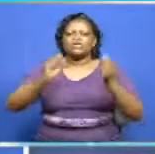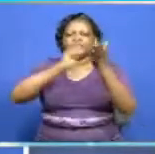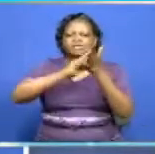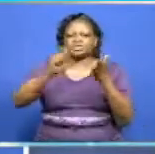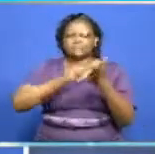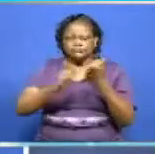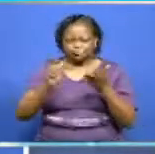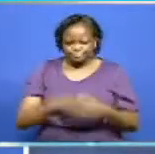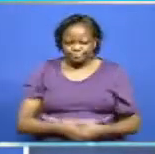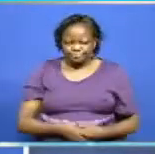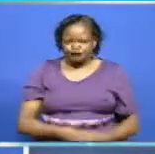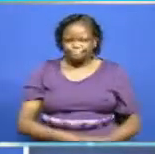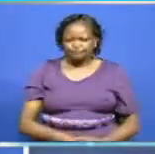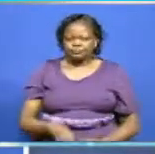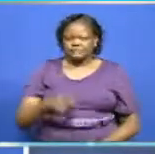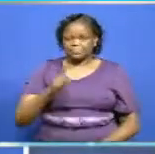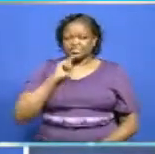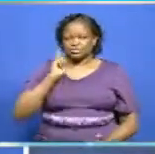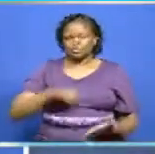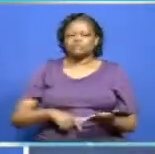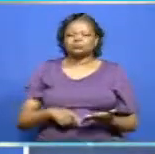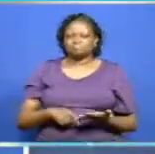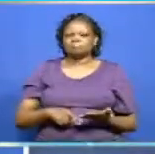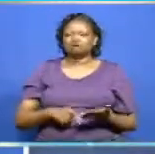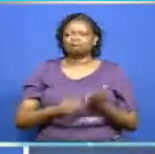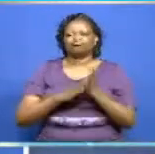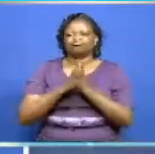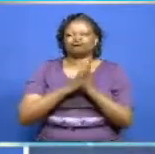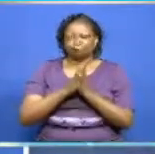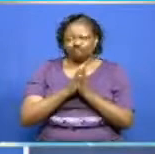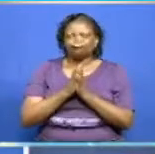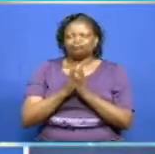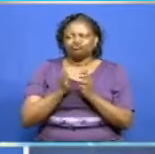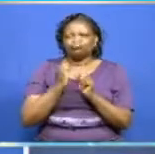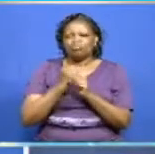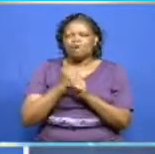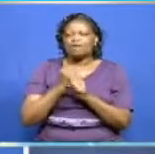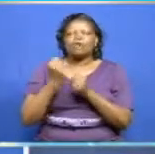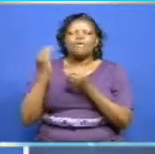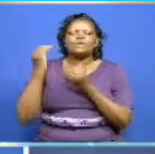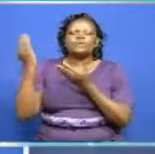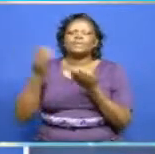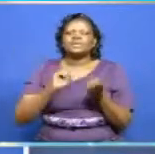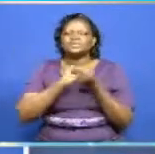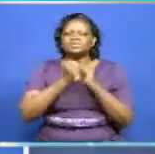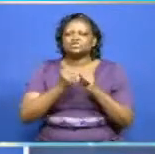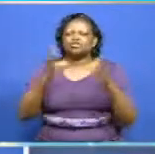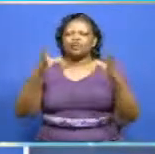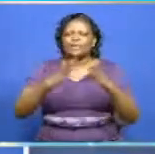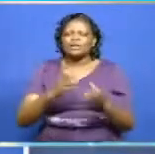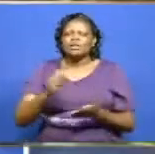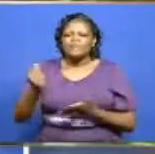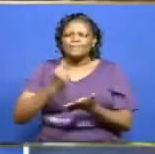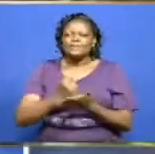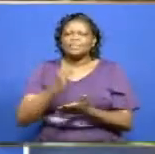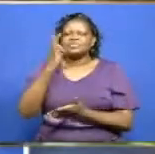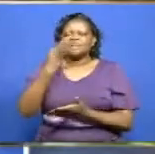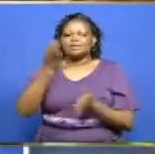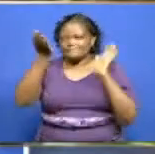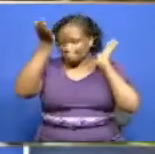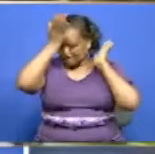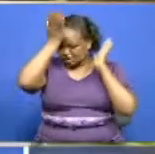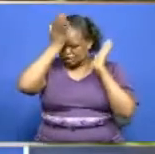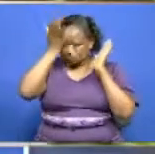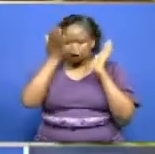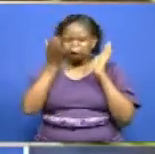his appointment, said he is looking forward to his new role and hopes to bring change to the community. His appointment as the third bishop was well